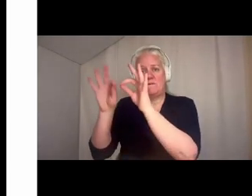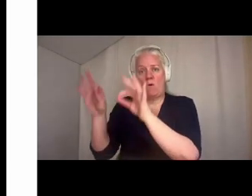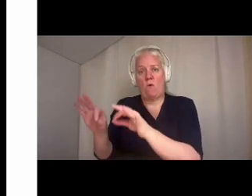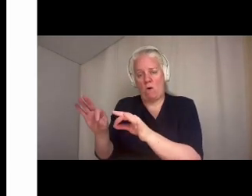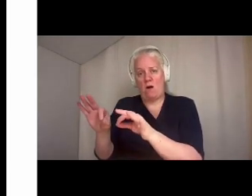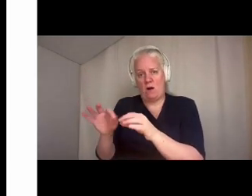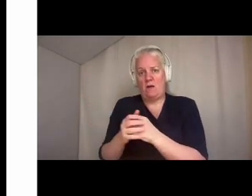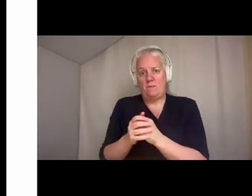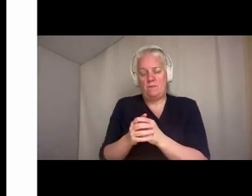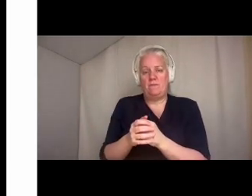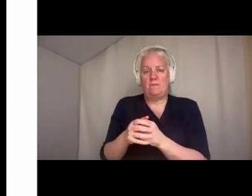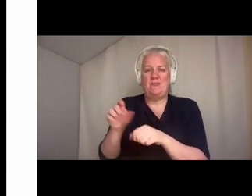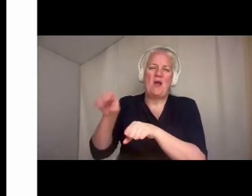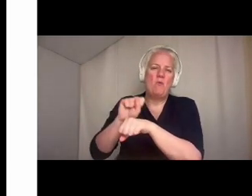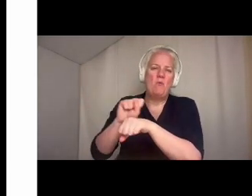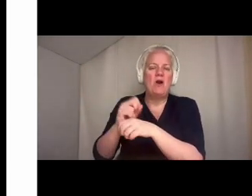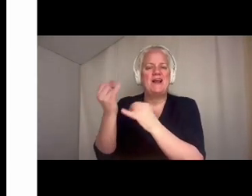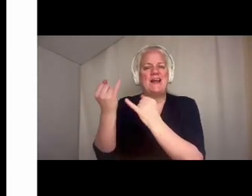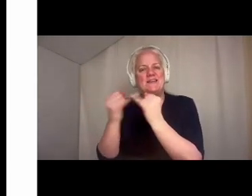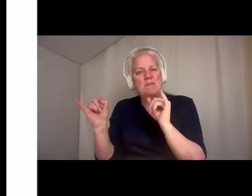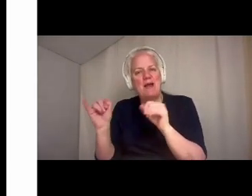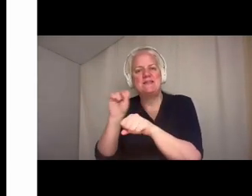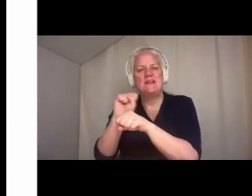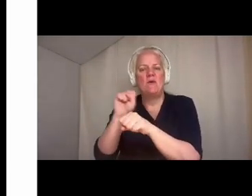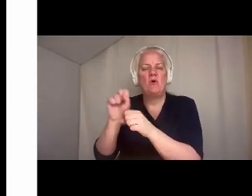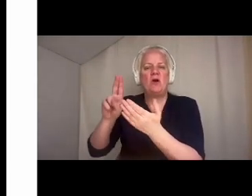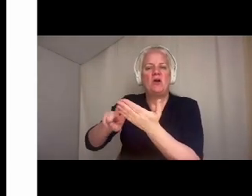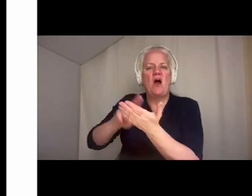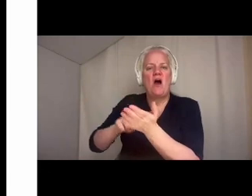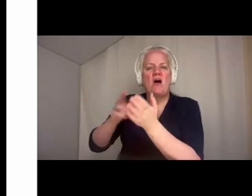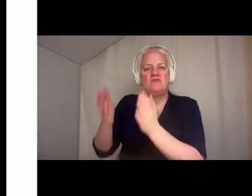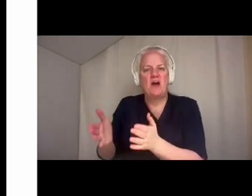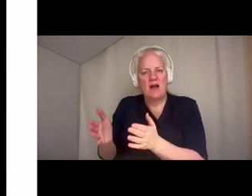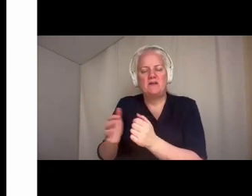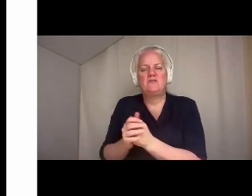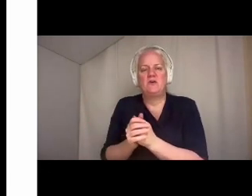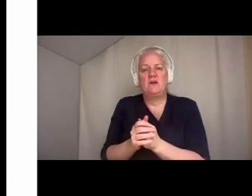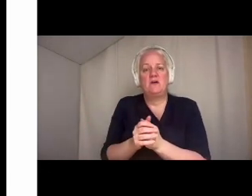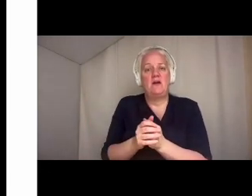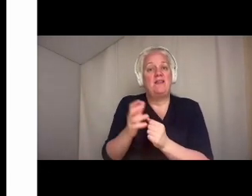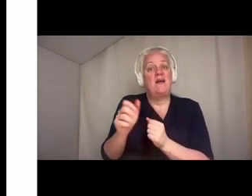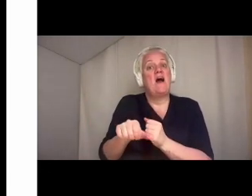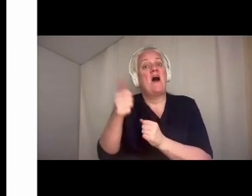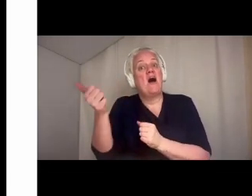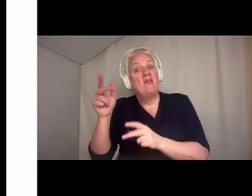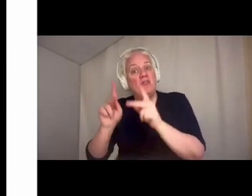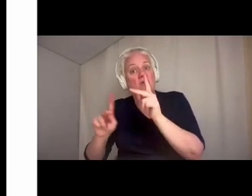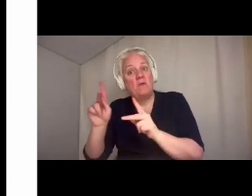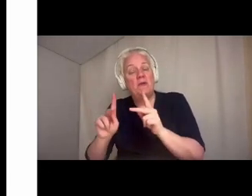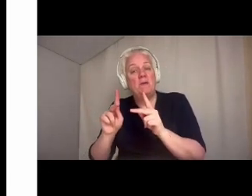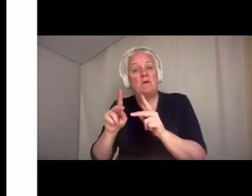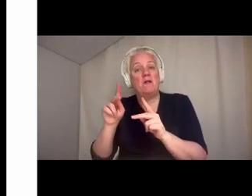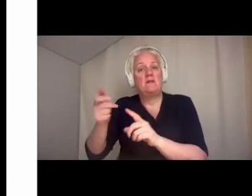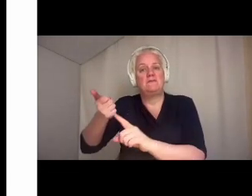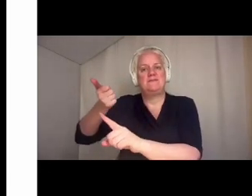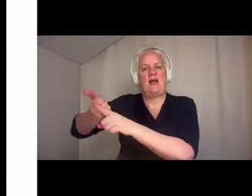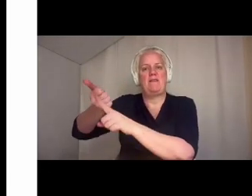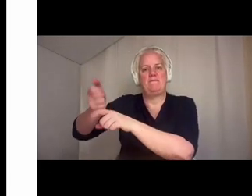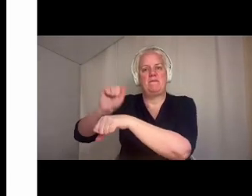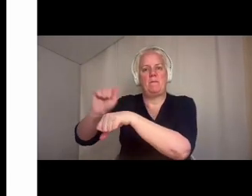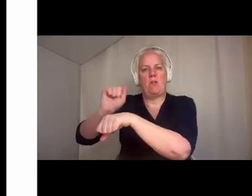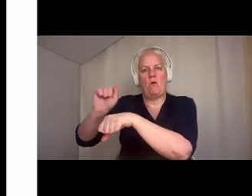a contractor in their employment. And some people are considered to be